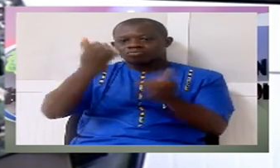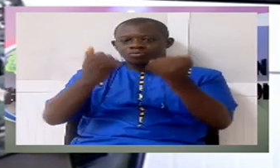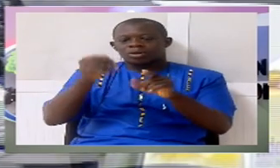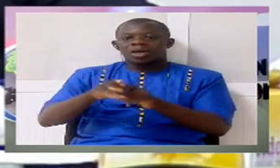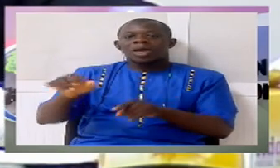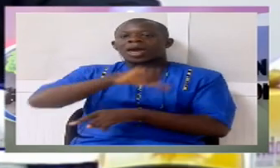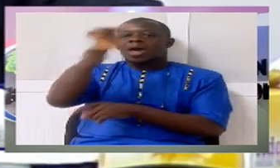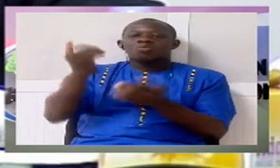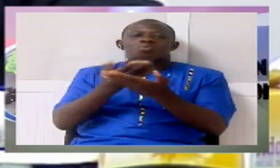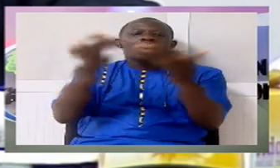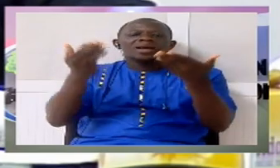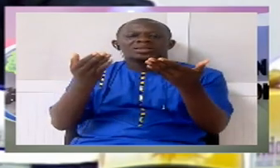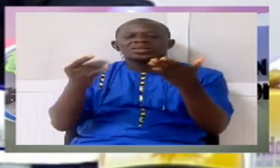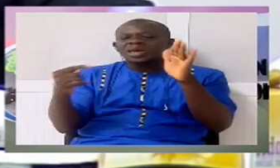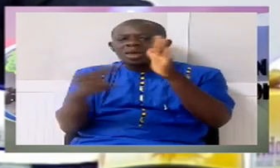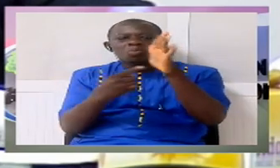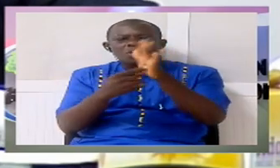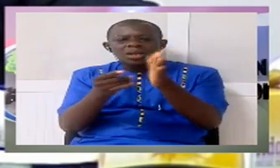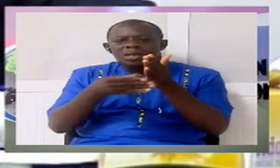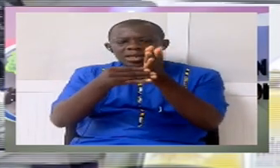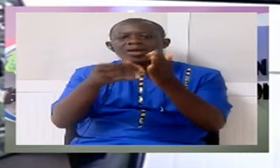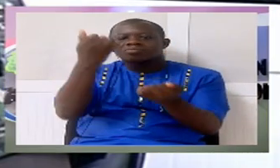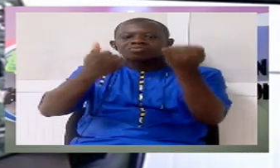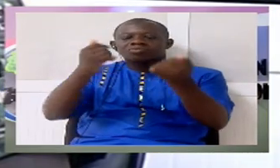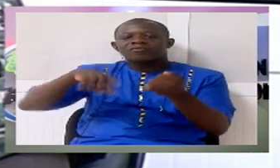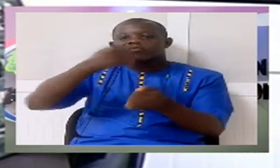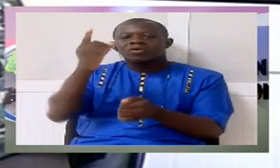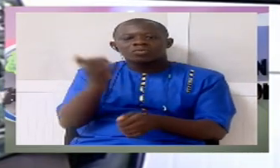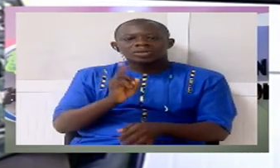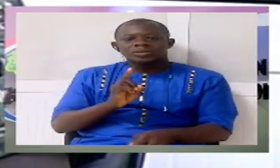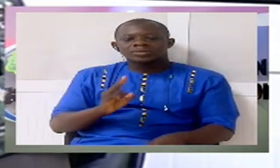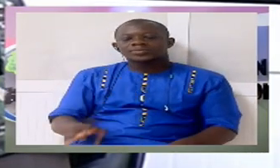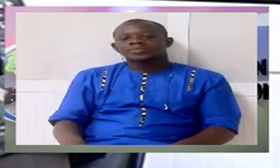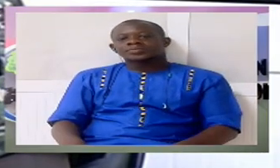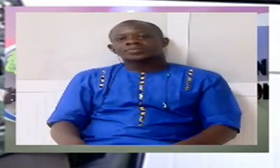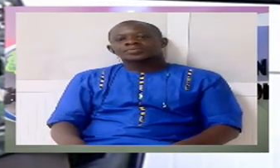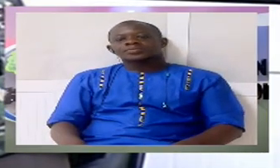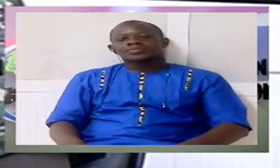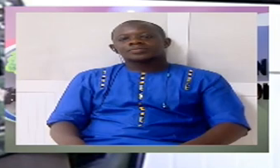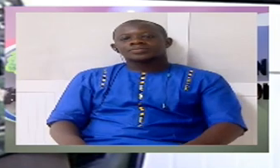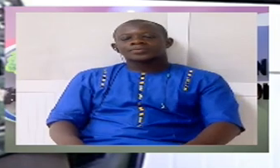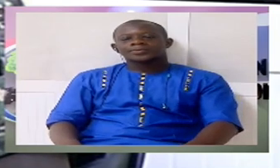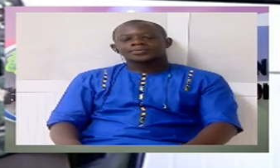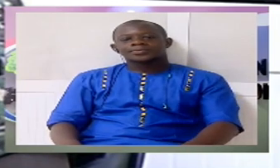And what's the purpose of the command vehicle? Command vehicle being a wahni, moto bi nga tudé command